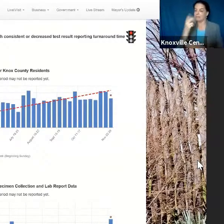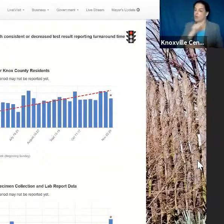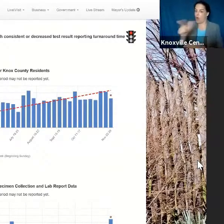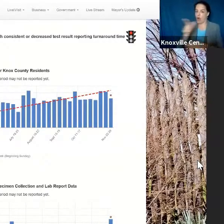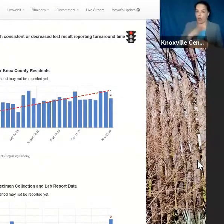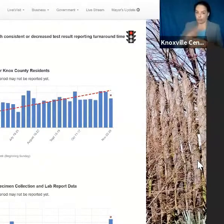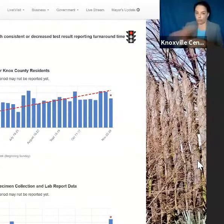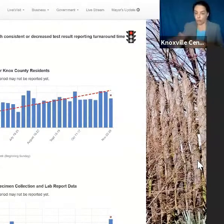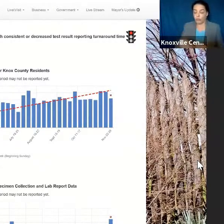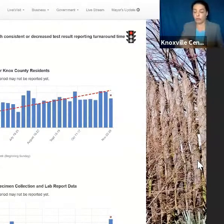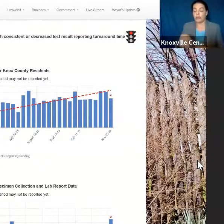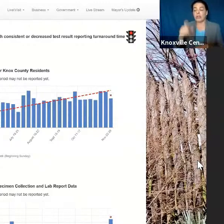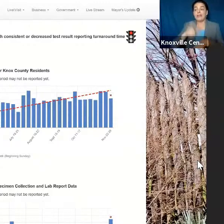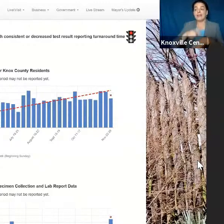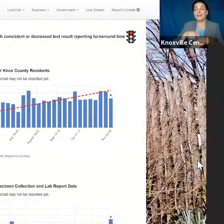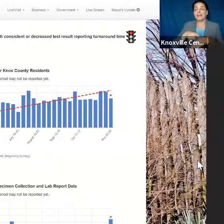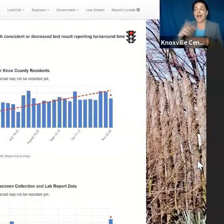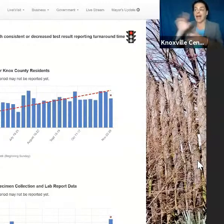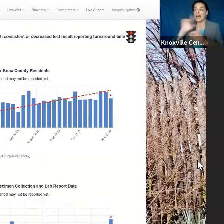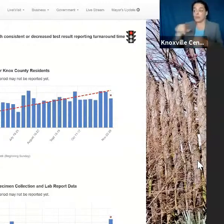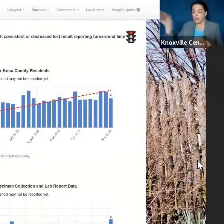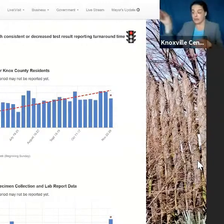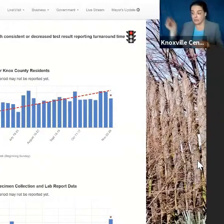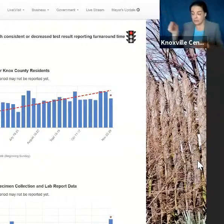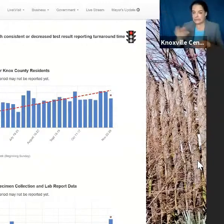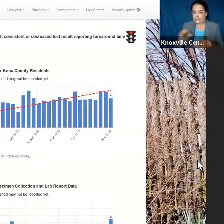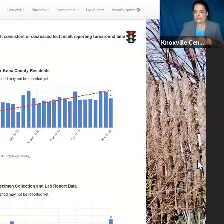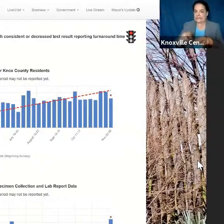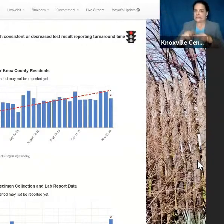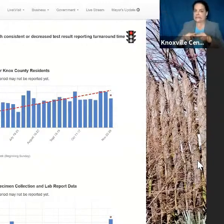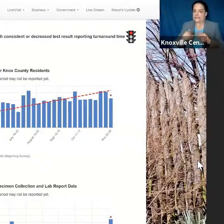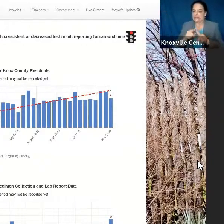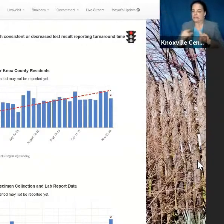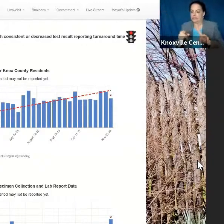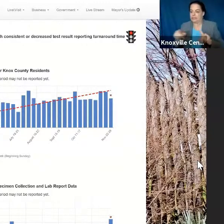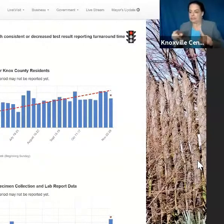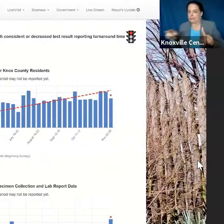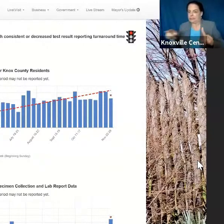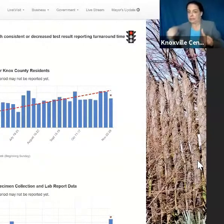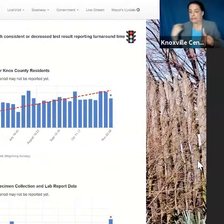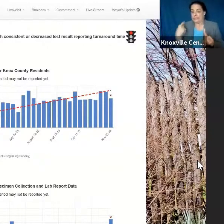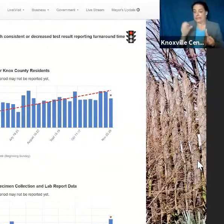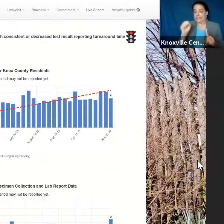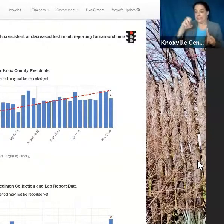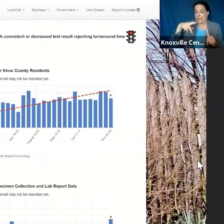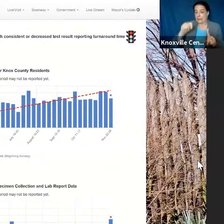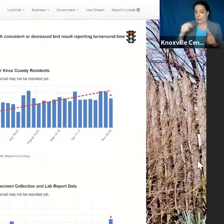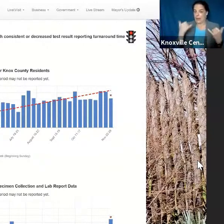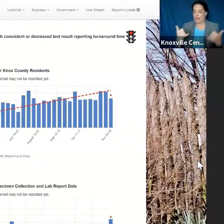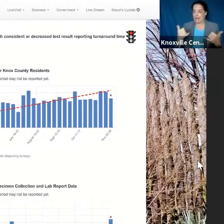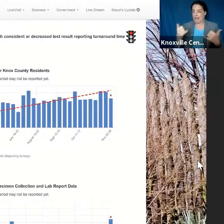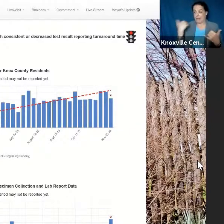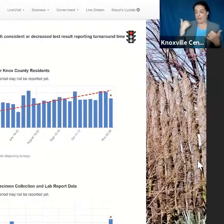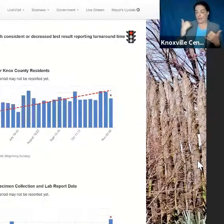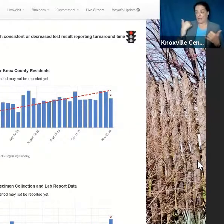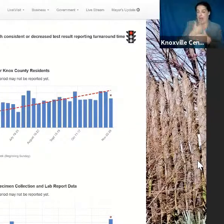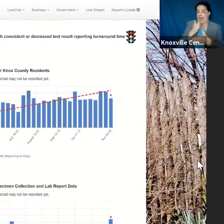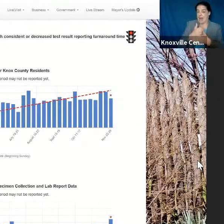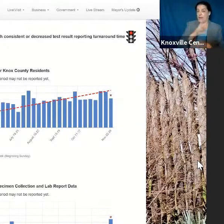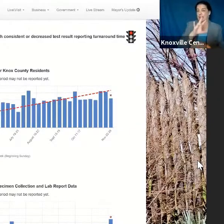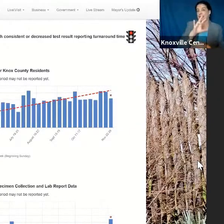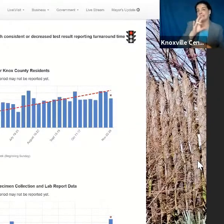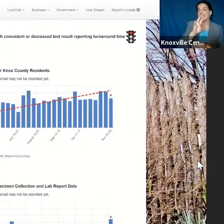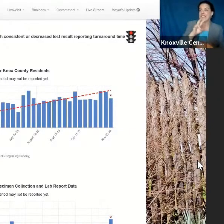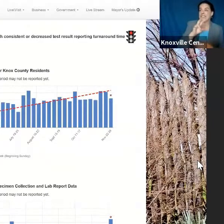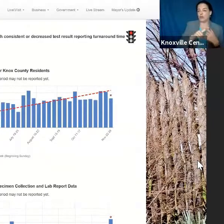in the community has increased since the beginning of September and is on average between 5 and 6 days. However, during this time period,